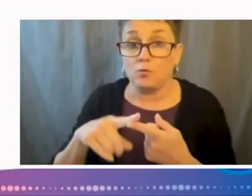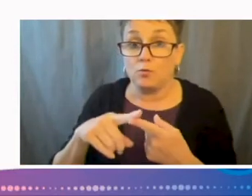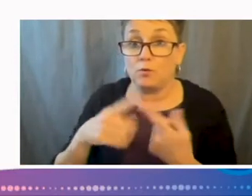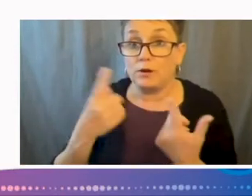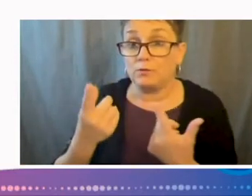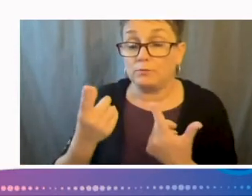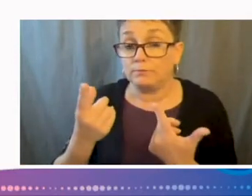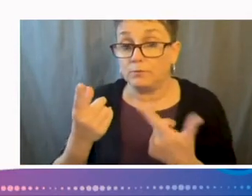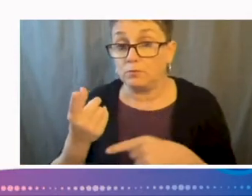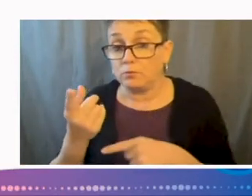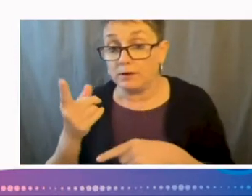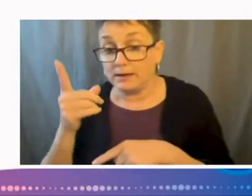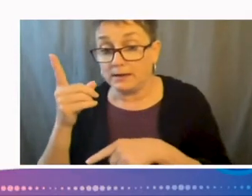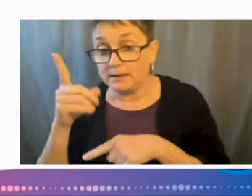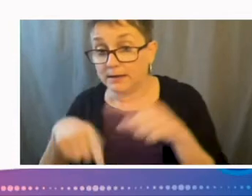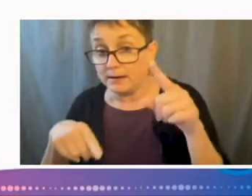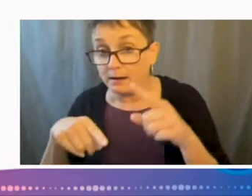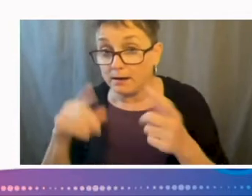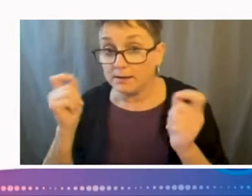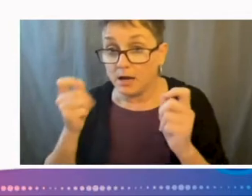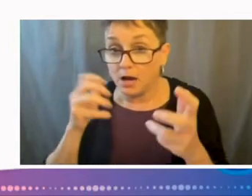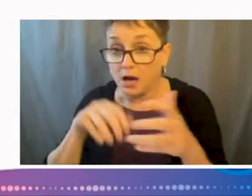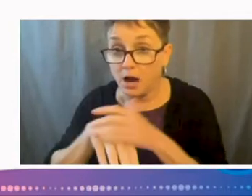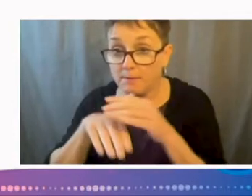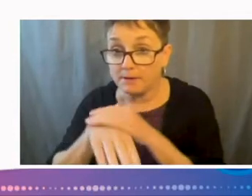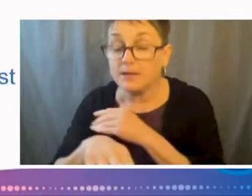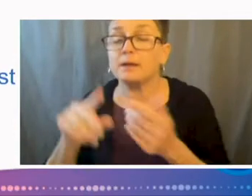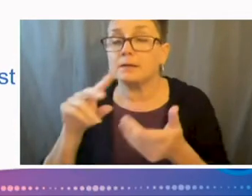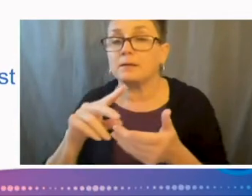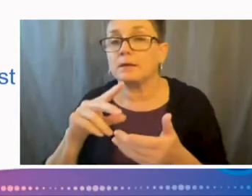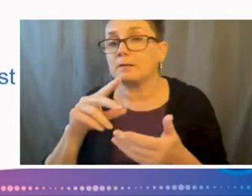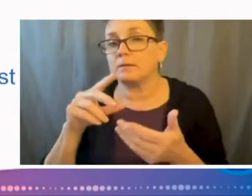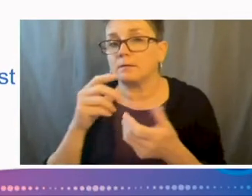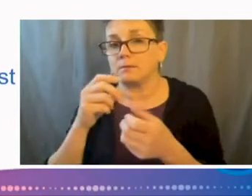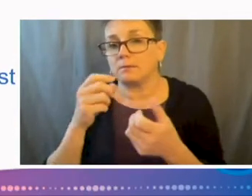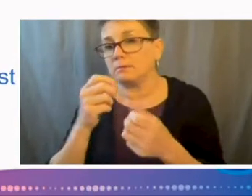approved. Thank you, and that concludes my presentation.